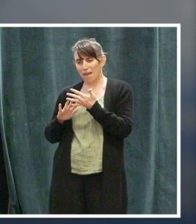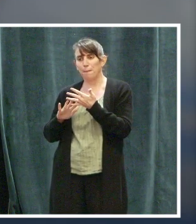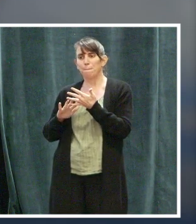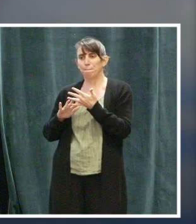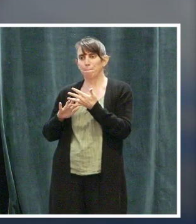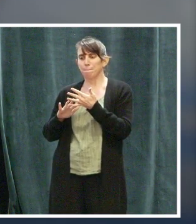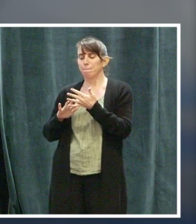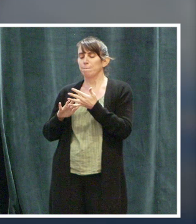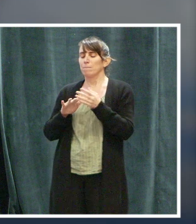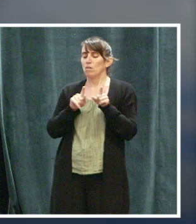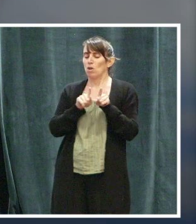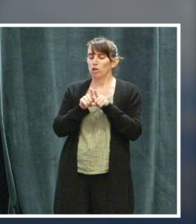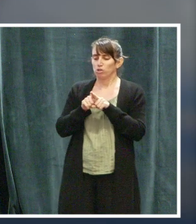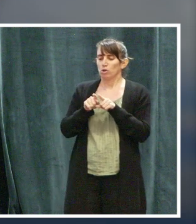is